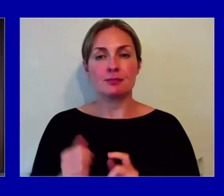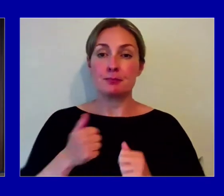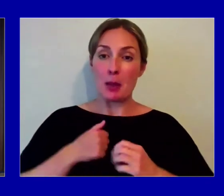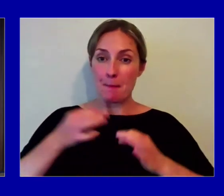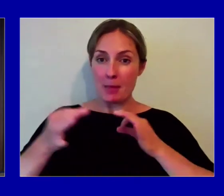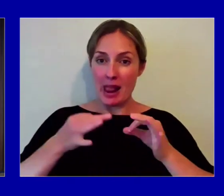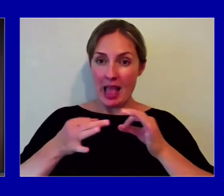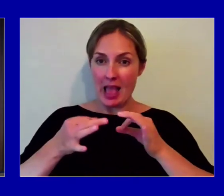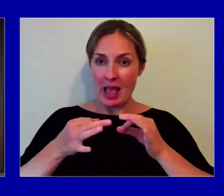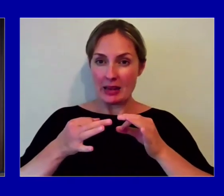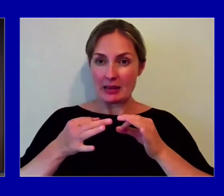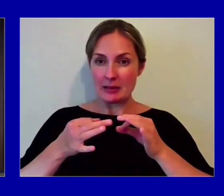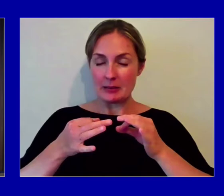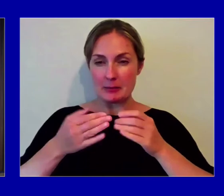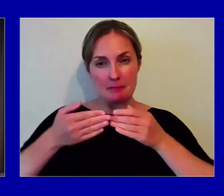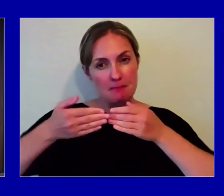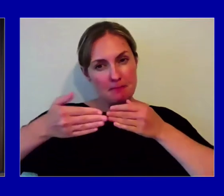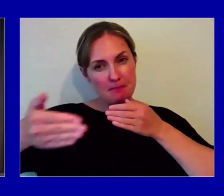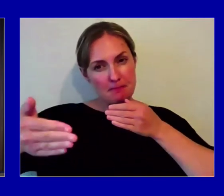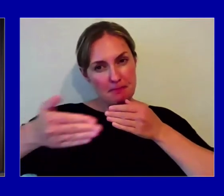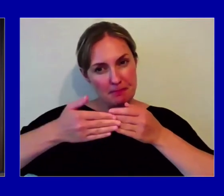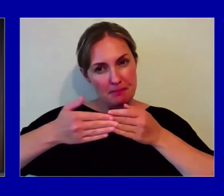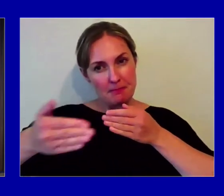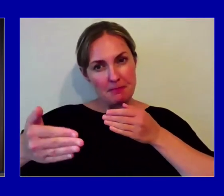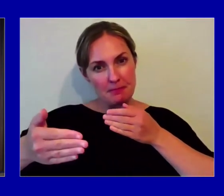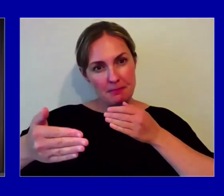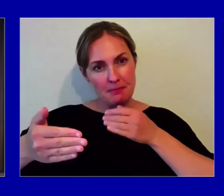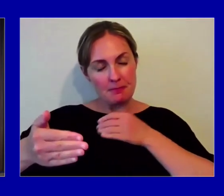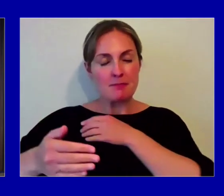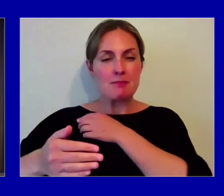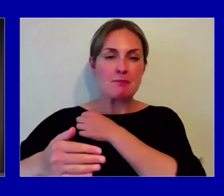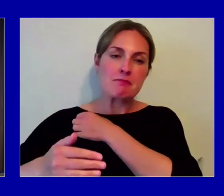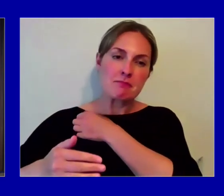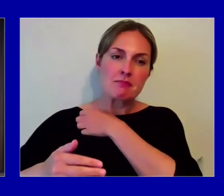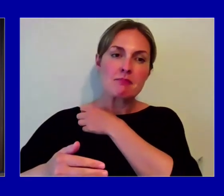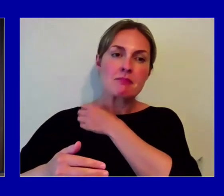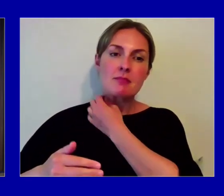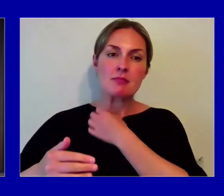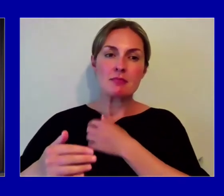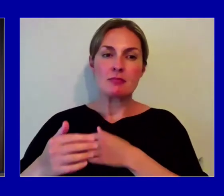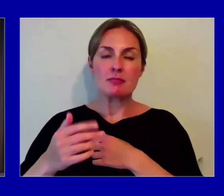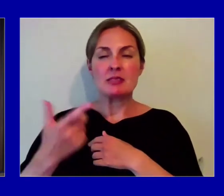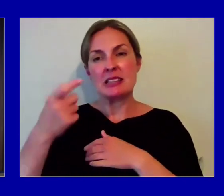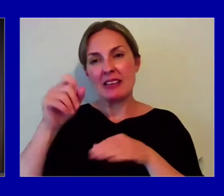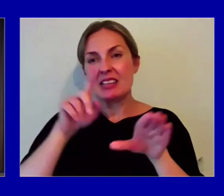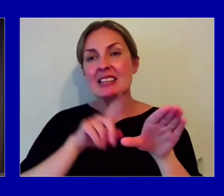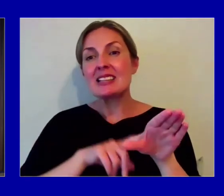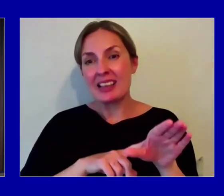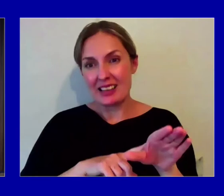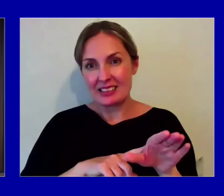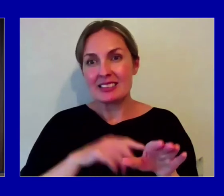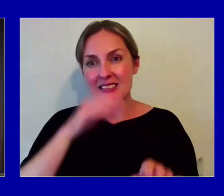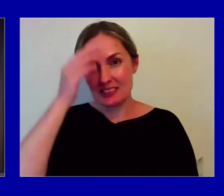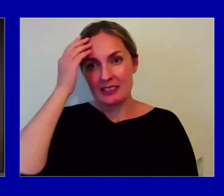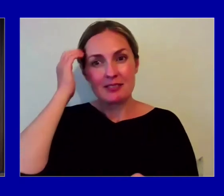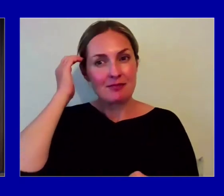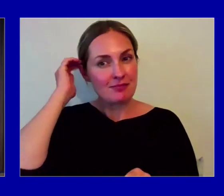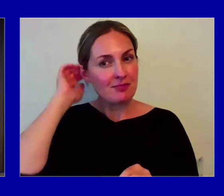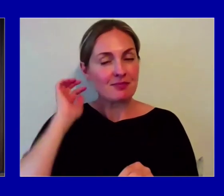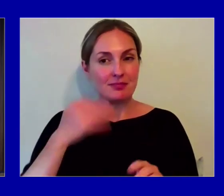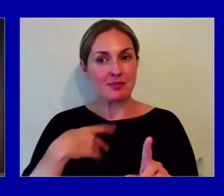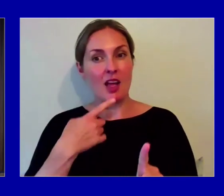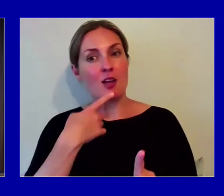the young fellow who's doing most of the work in that part of the forest, I said, you will have to write something down